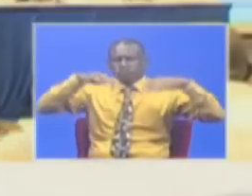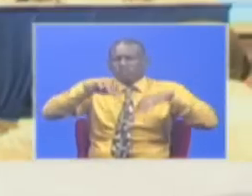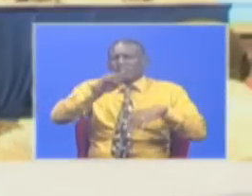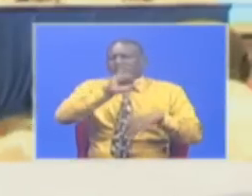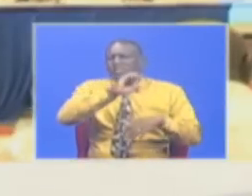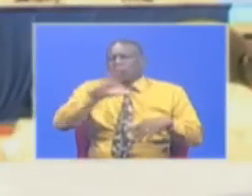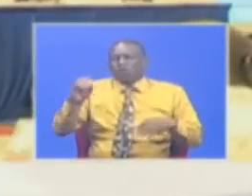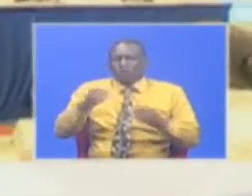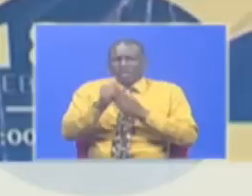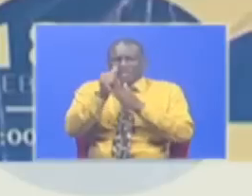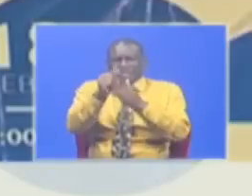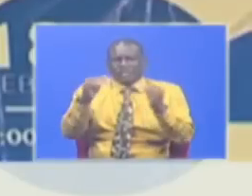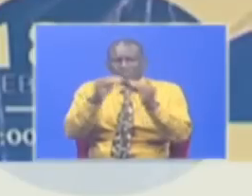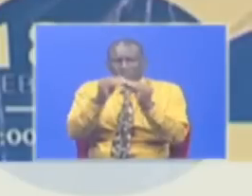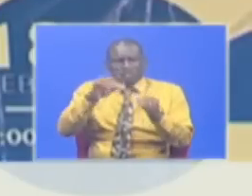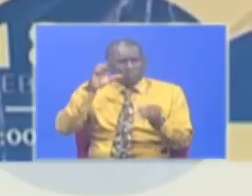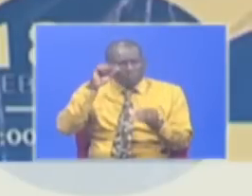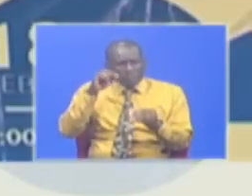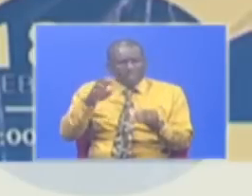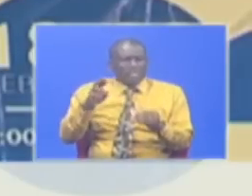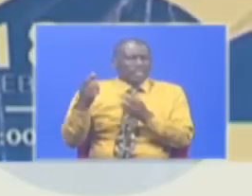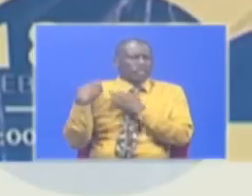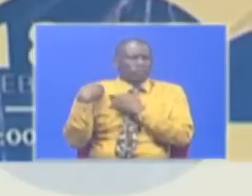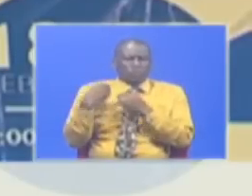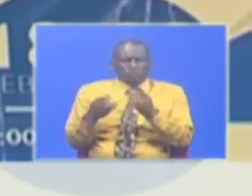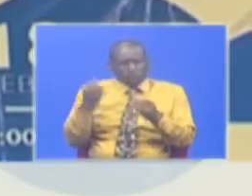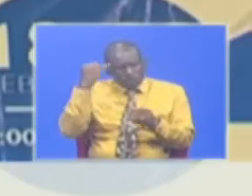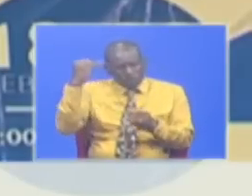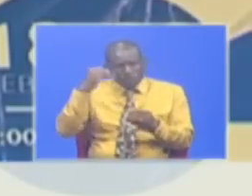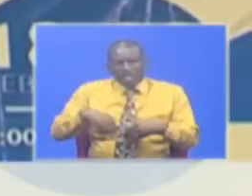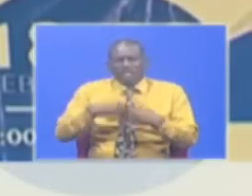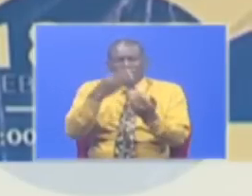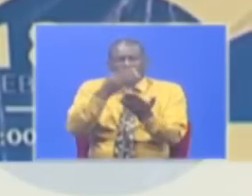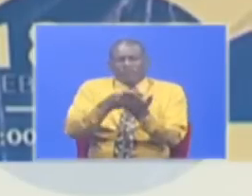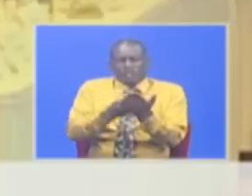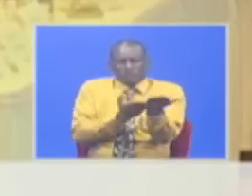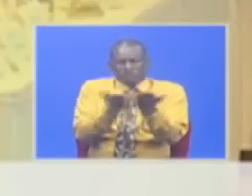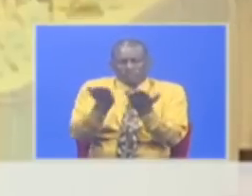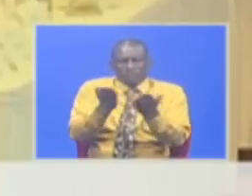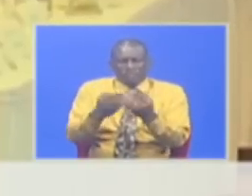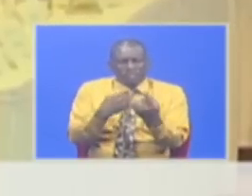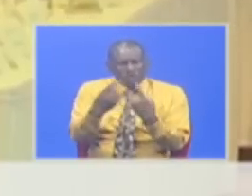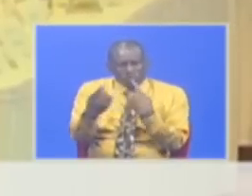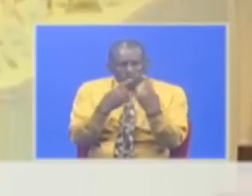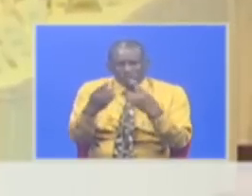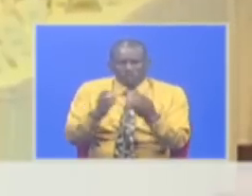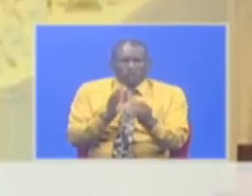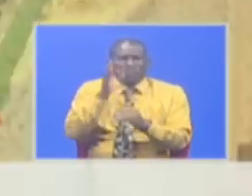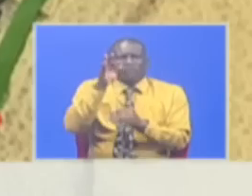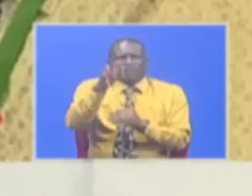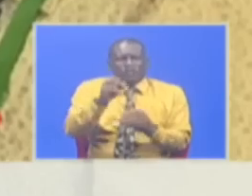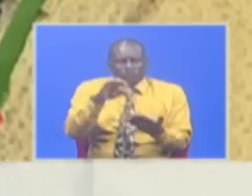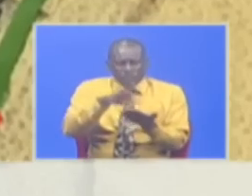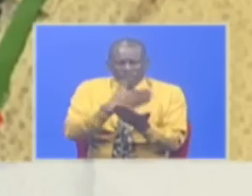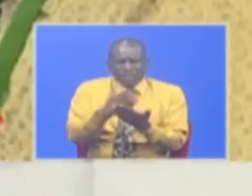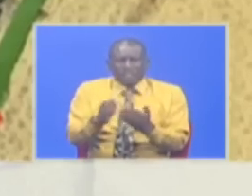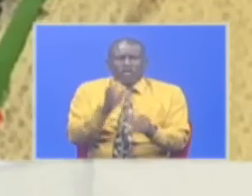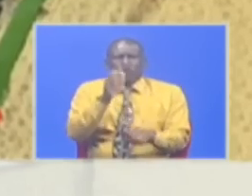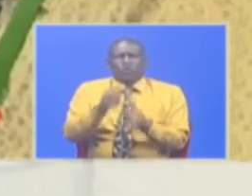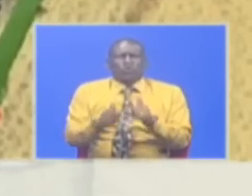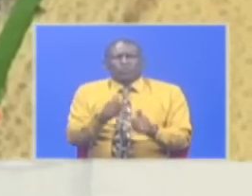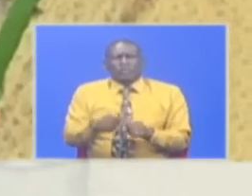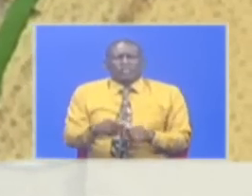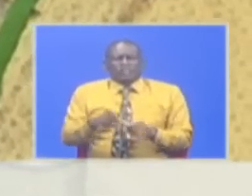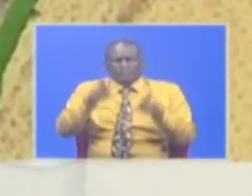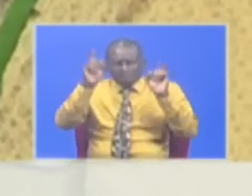Mombasa, the role of innovation in provision of financial services dominated deliberations about the future of the sector, which has amassed